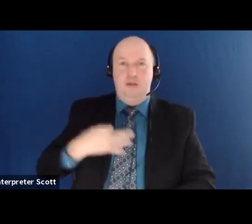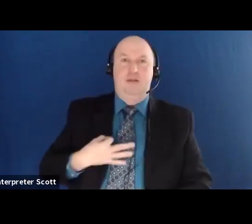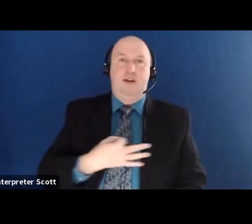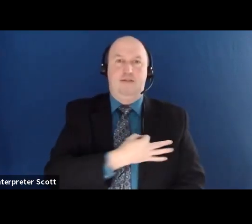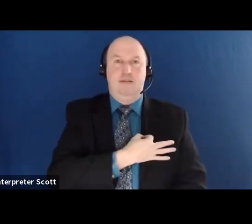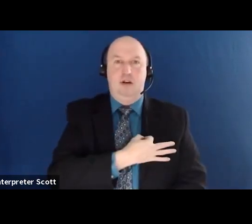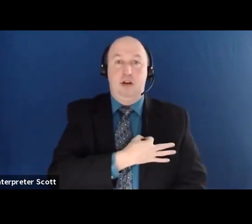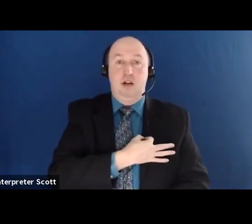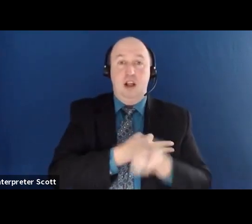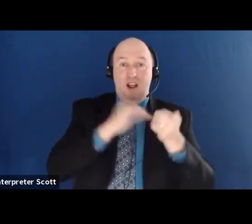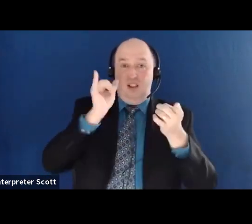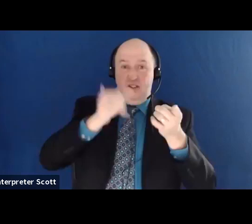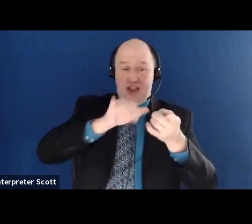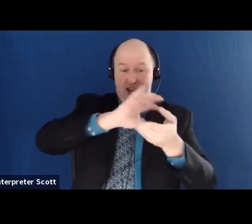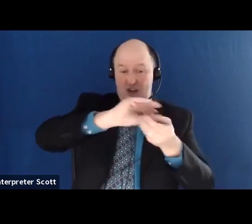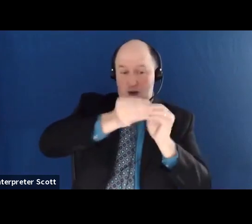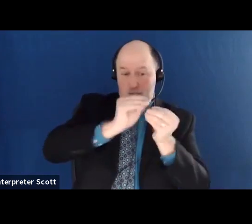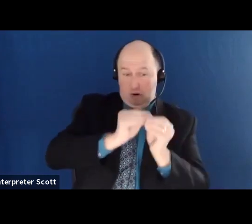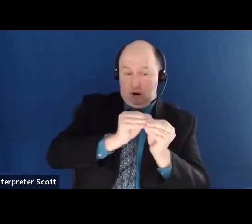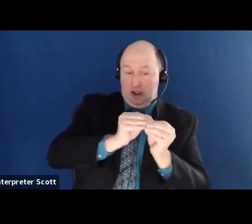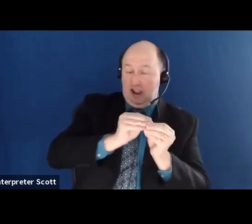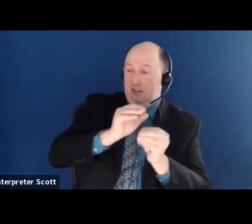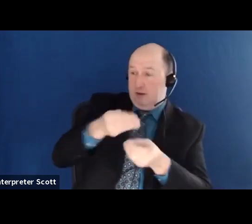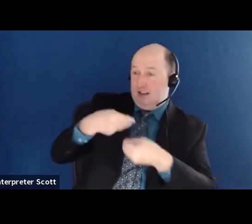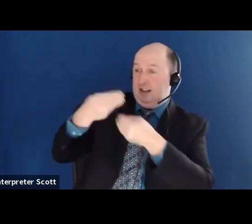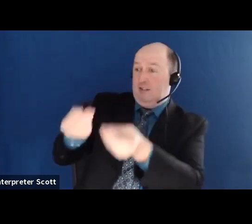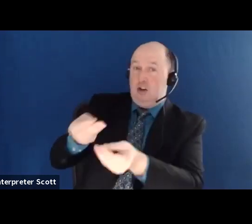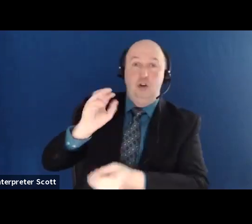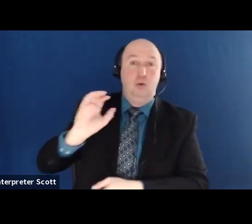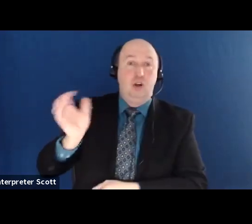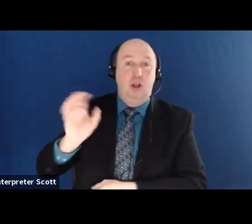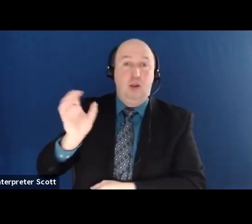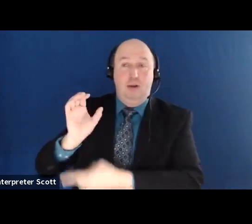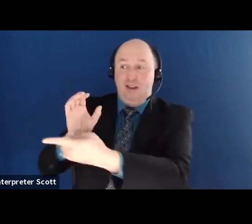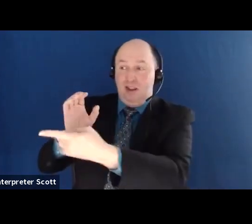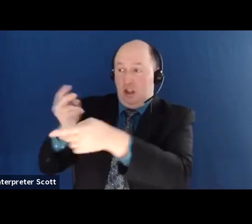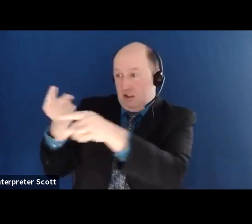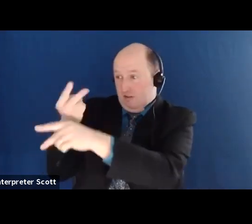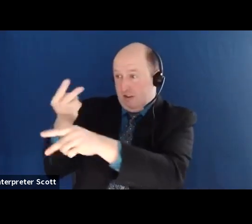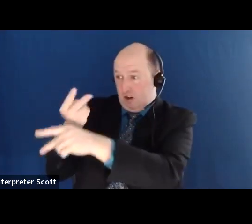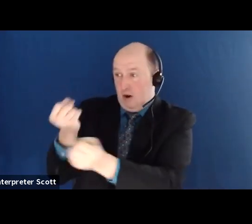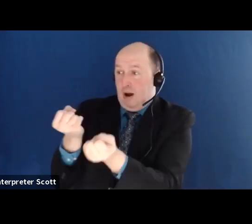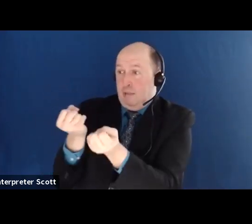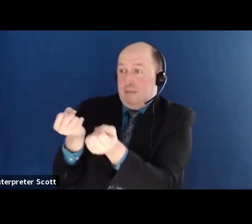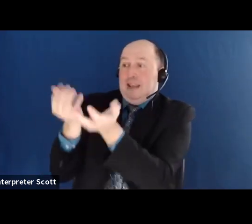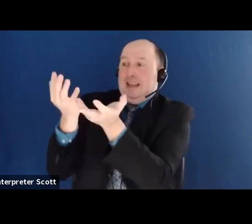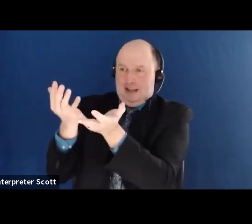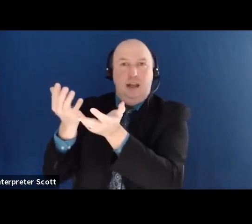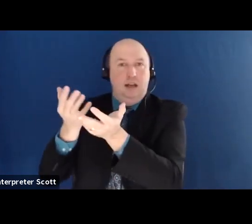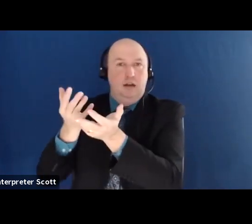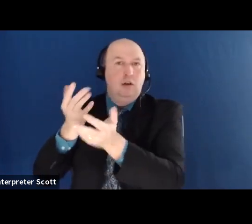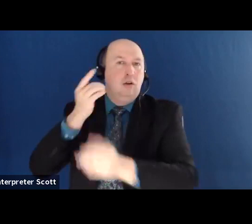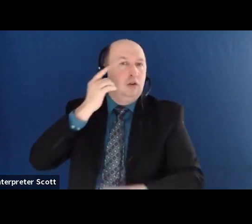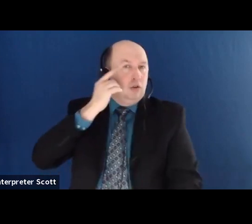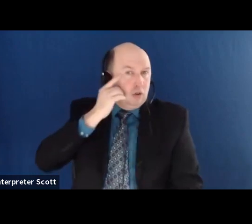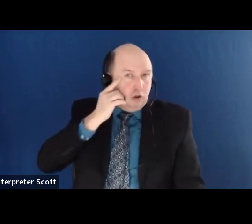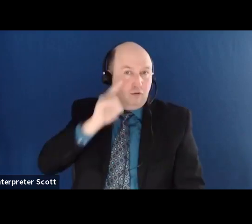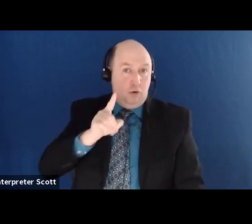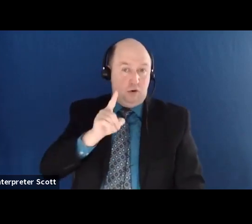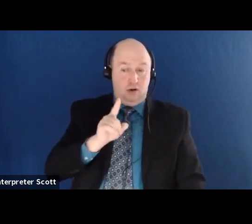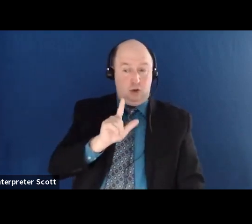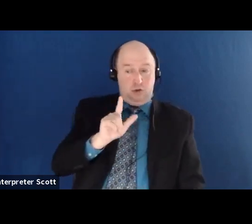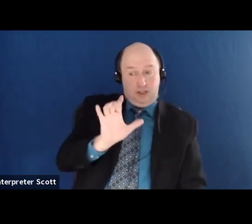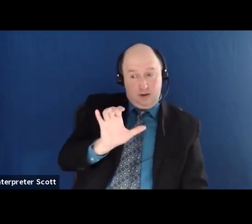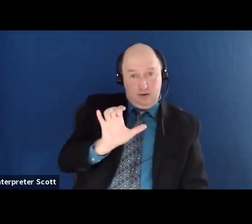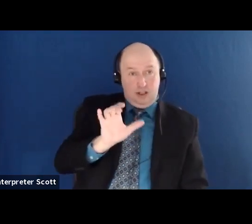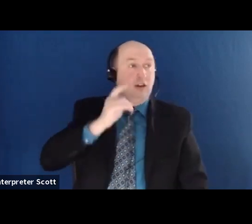to Columbus. They're trying to figure out how many doses we should receive as a full county with all our providers to be able to